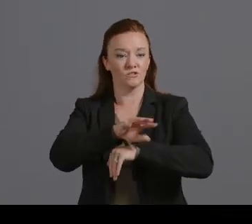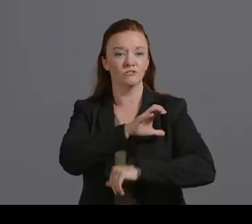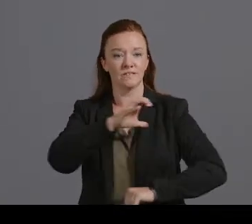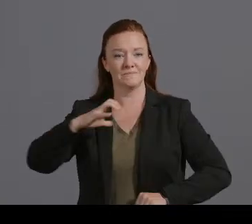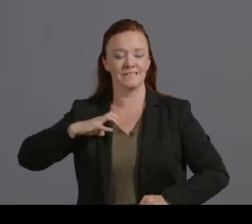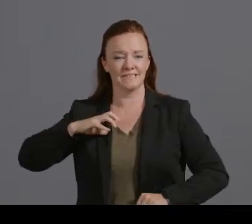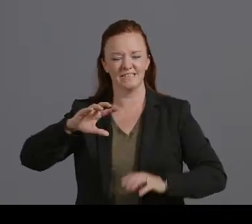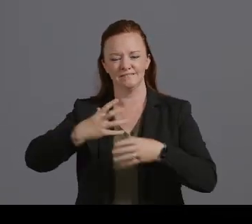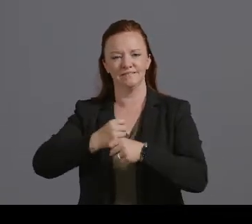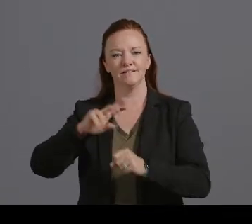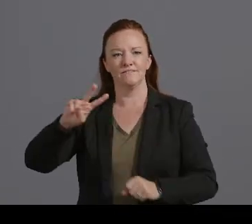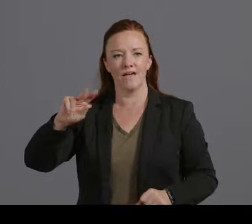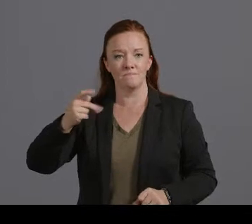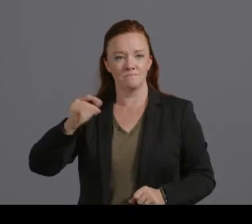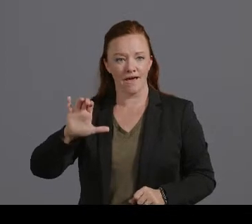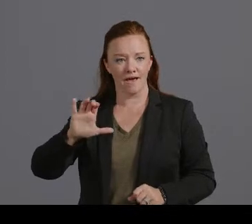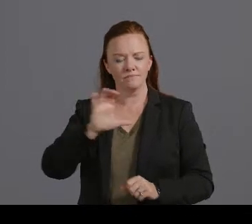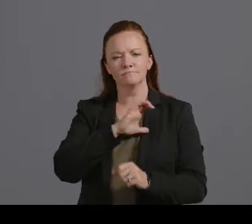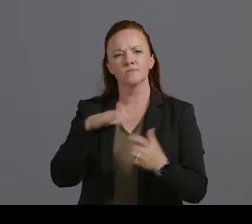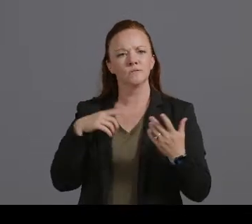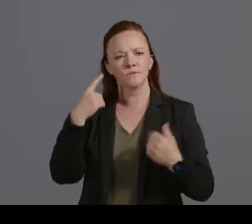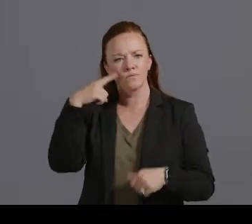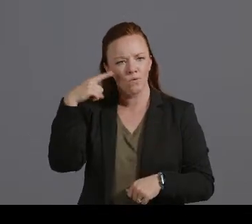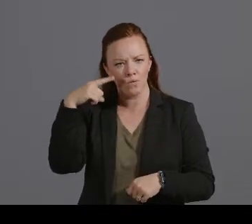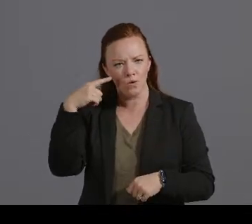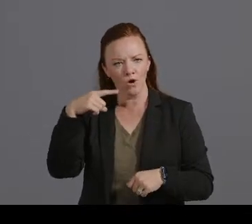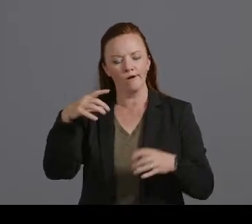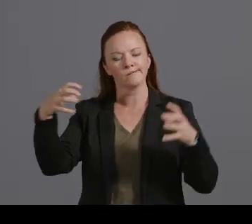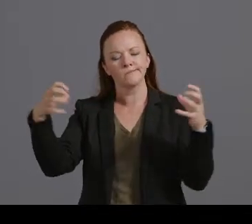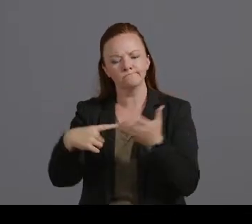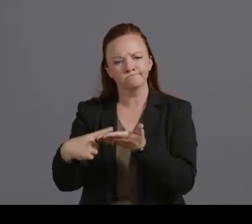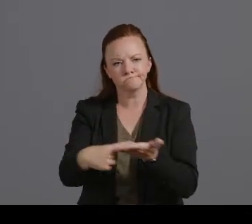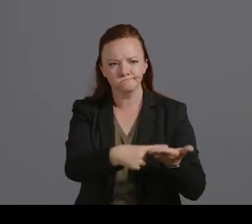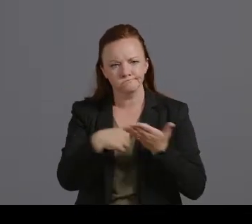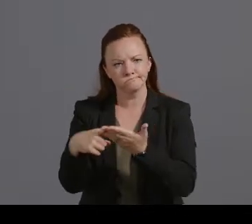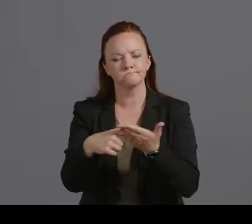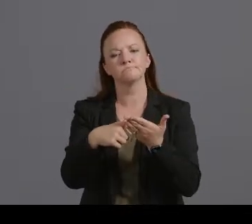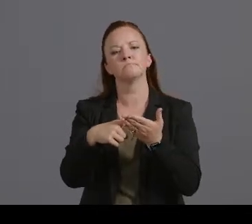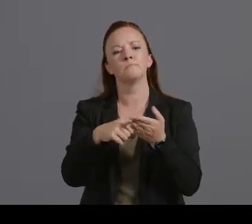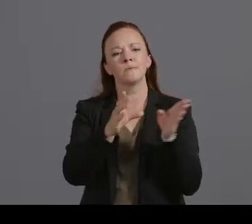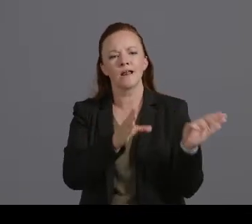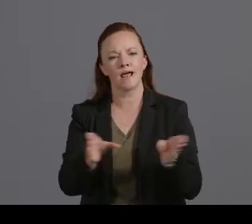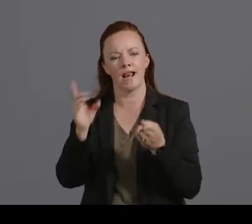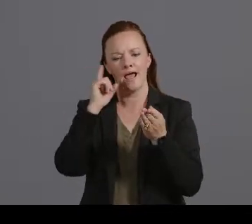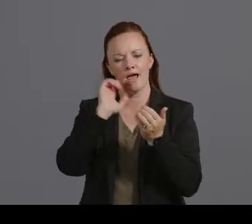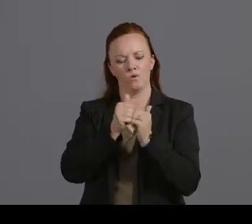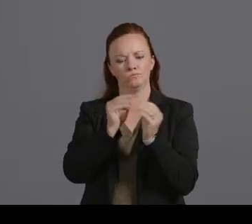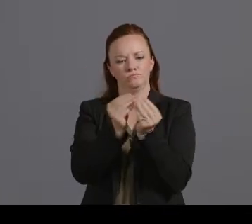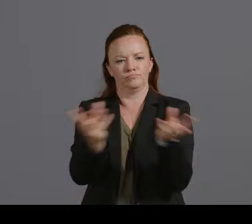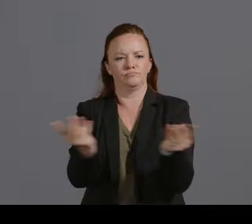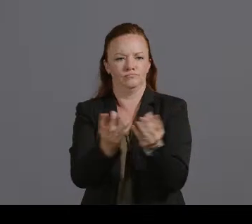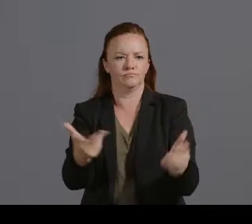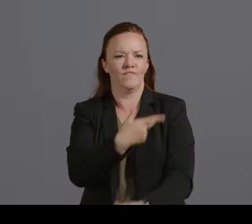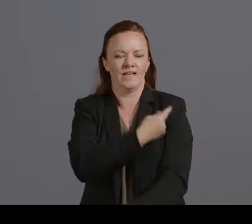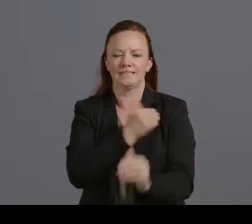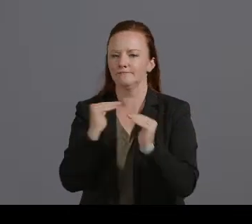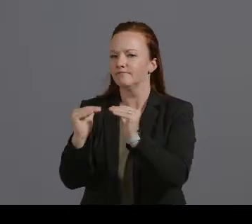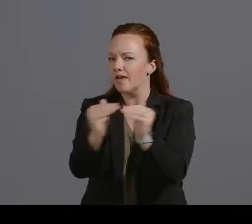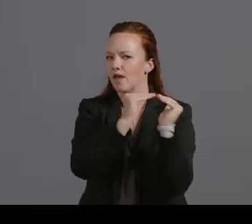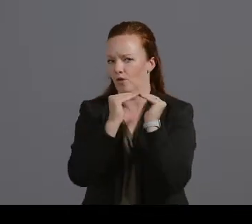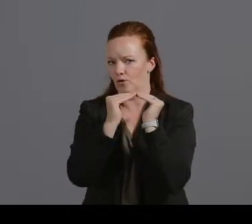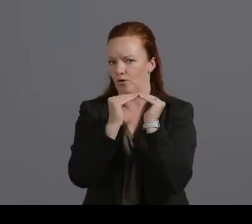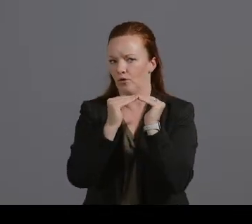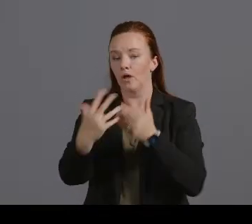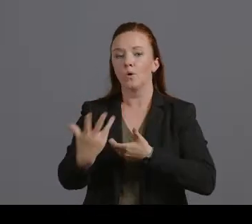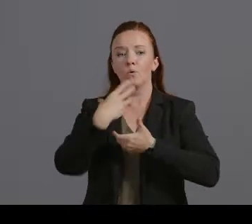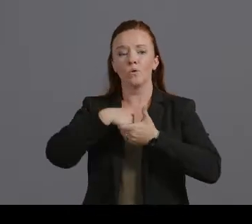to provide recommendations to the department to ensure a fair and equitable vaccine allocation. It's composed of state, local, and